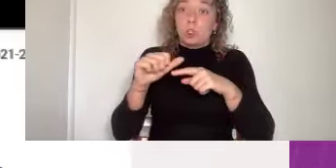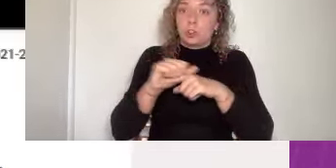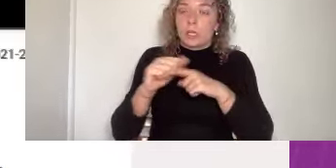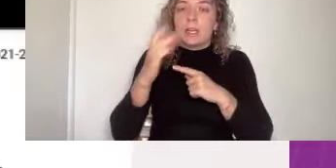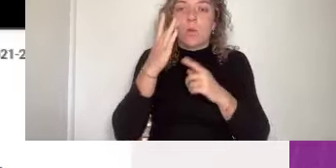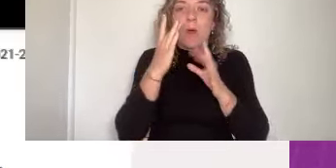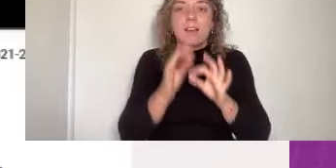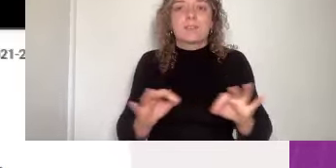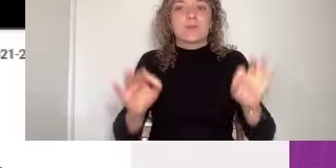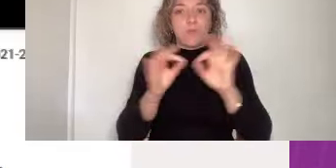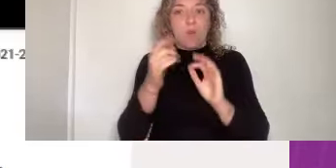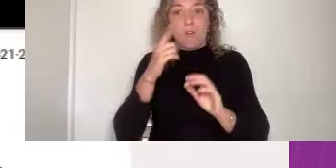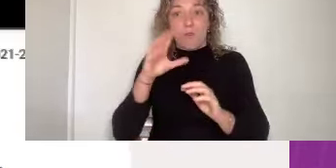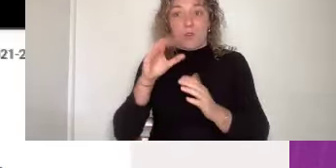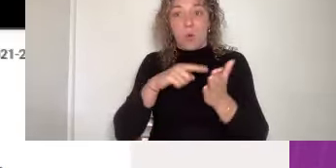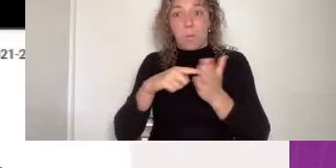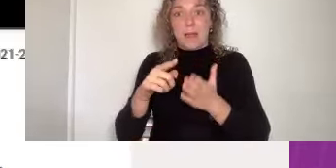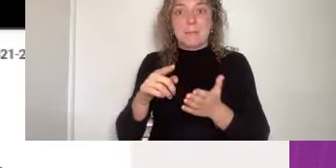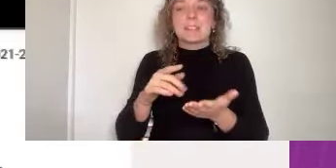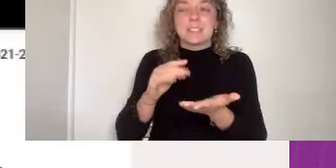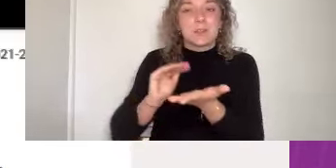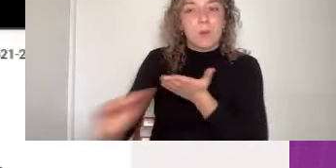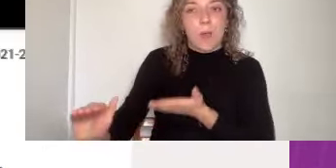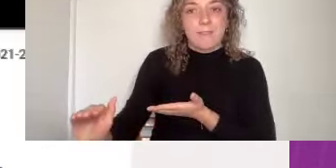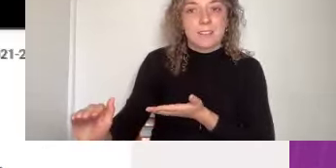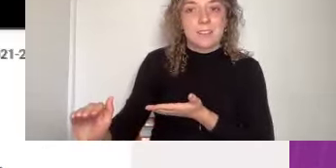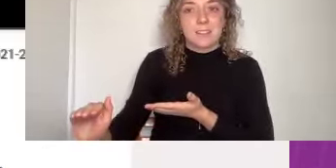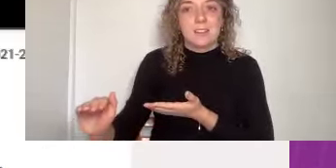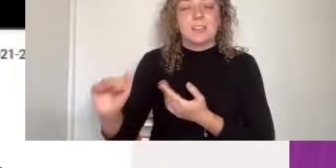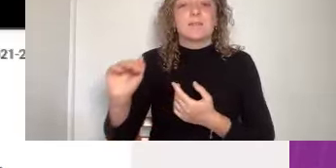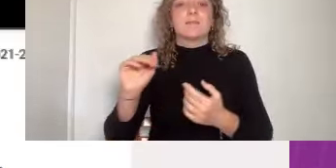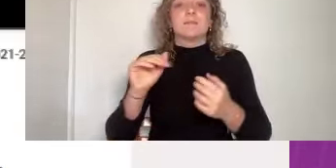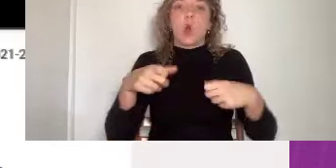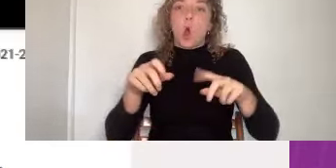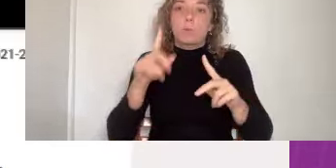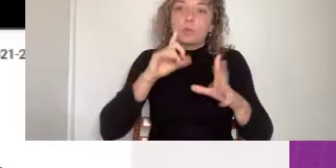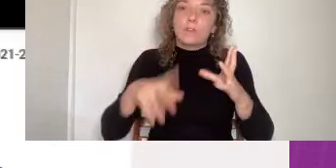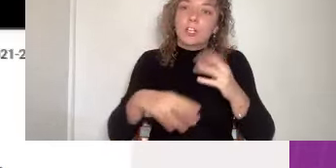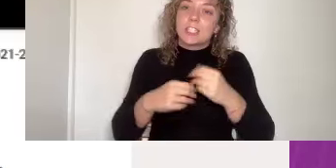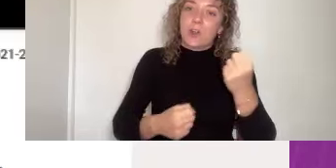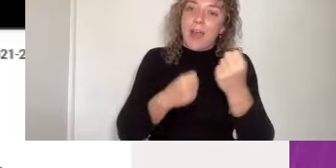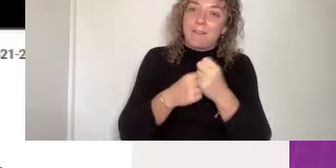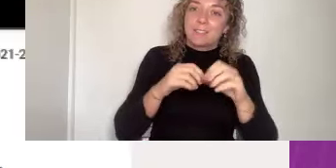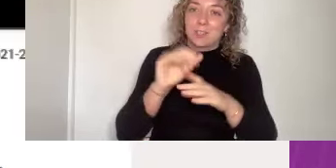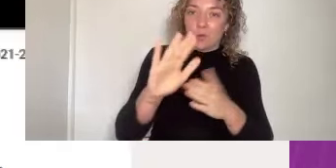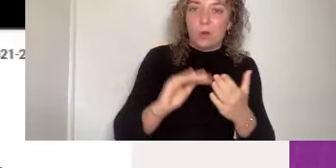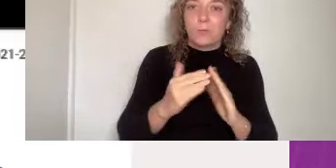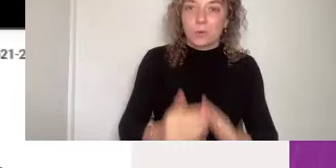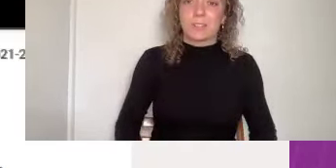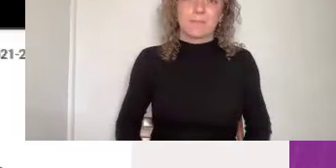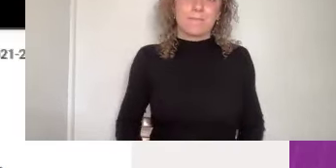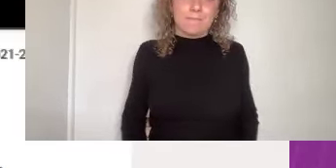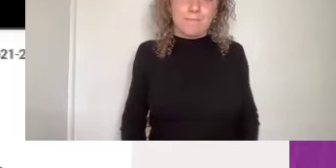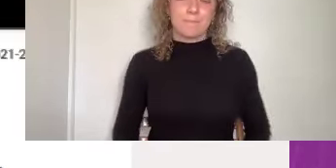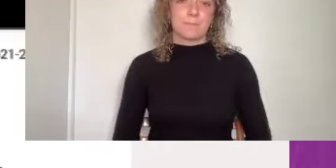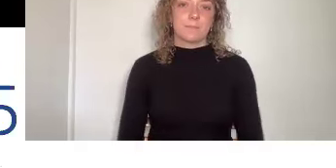it's important for these co-payments to be waived, and it's an opportunity for additional advocacy in your community.